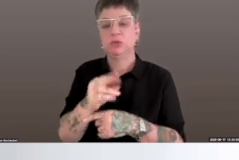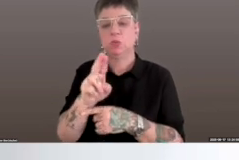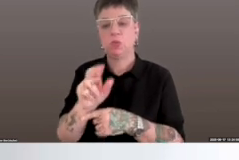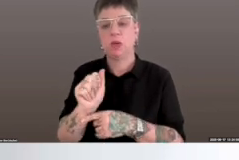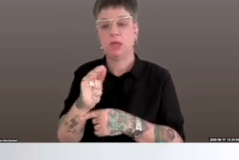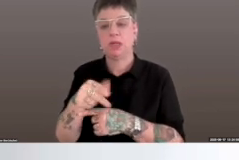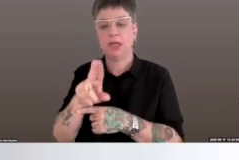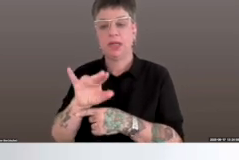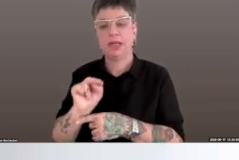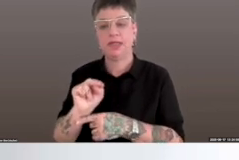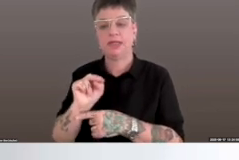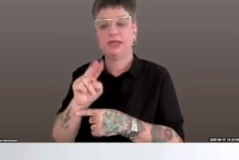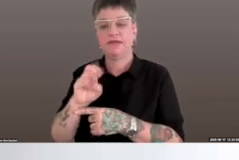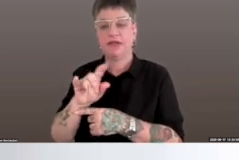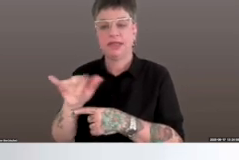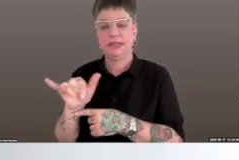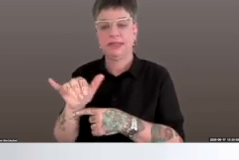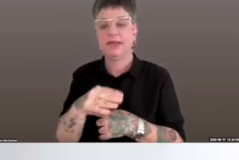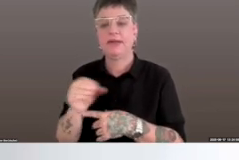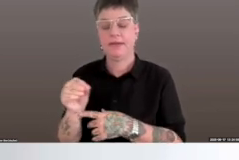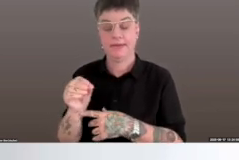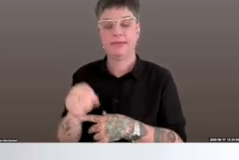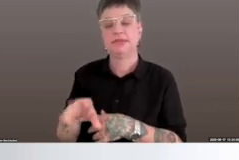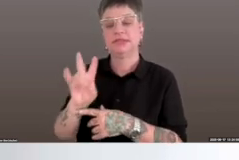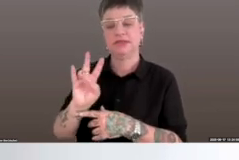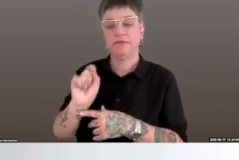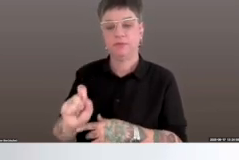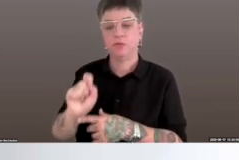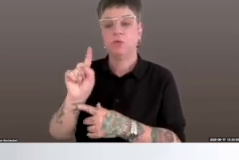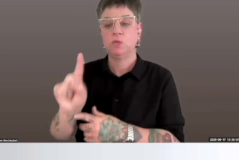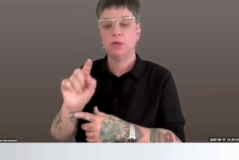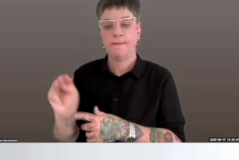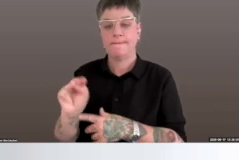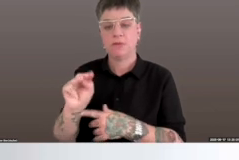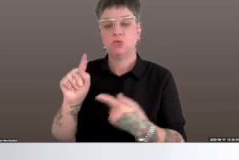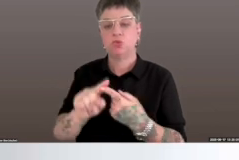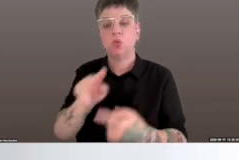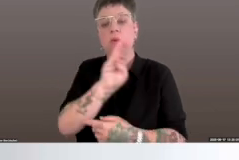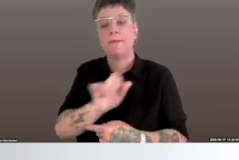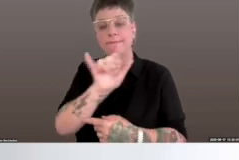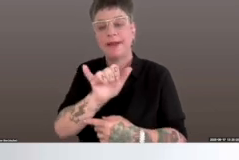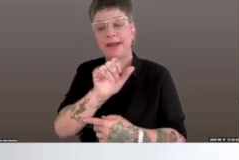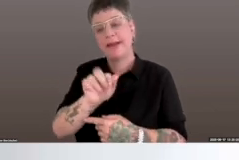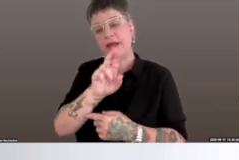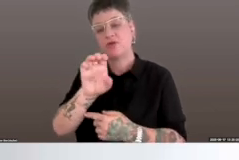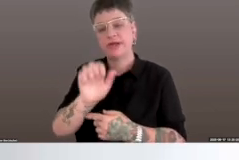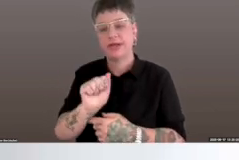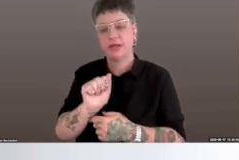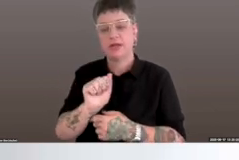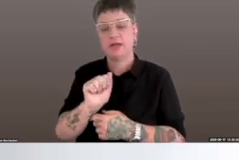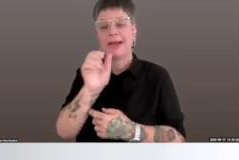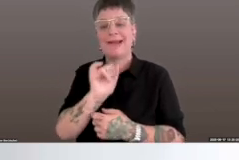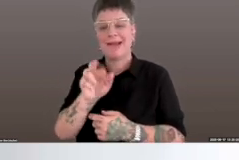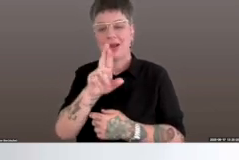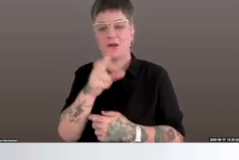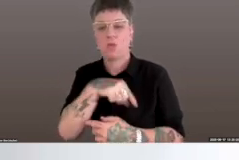District, and $7.1 million will be allocated to the Bay Area Air Quality Management District